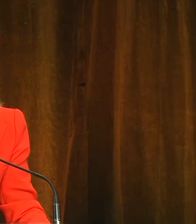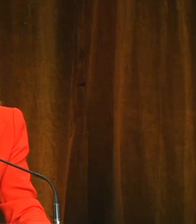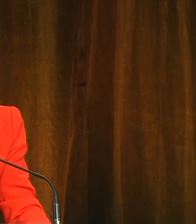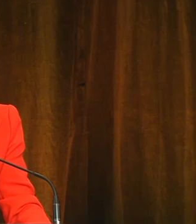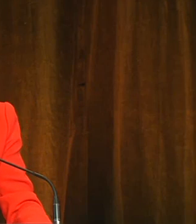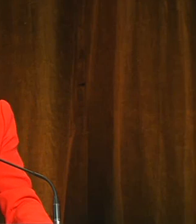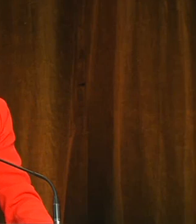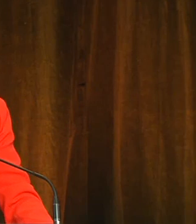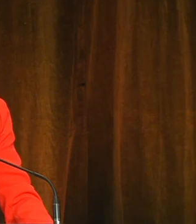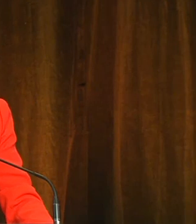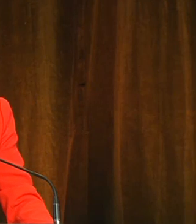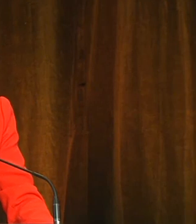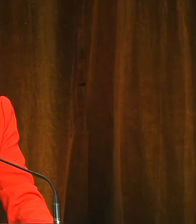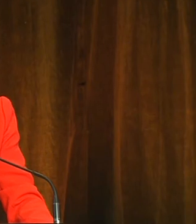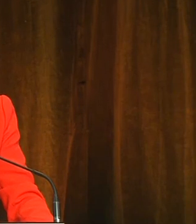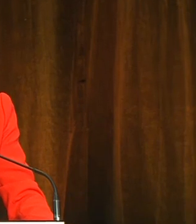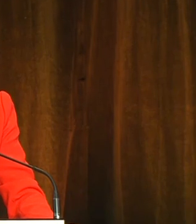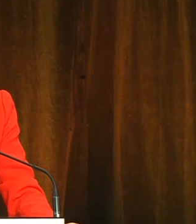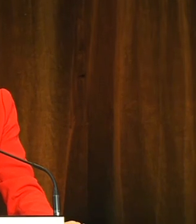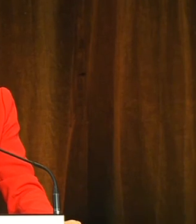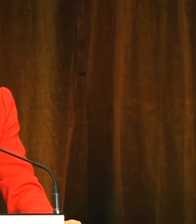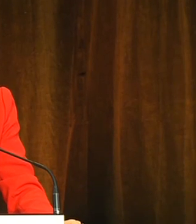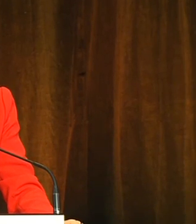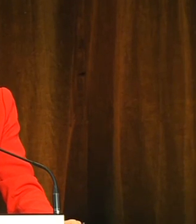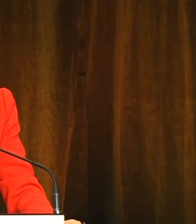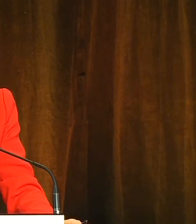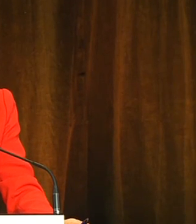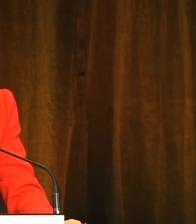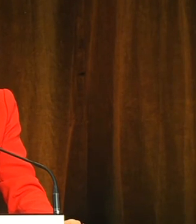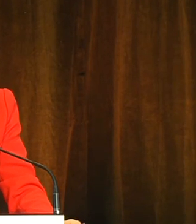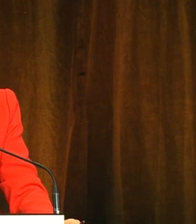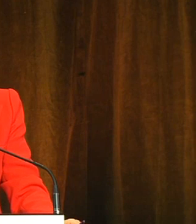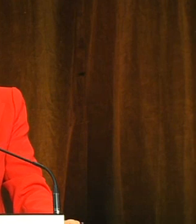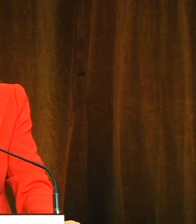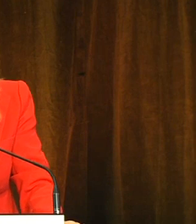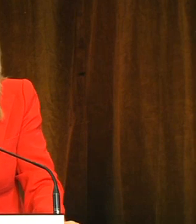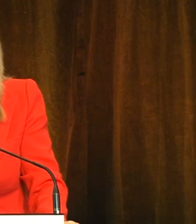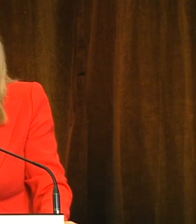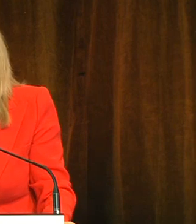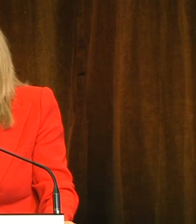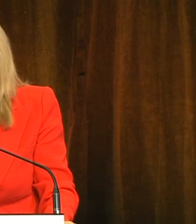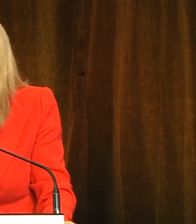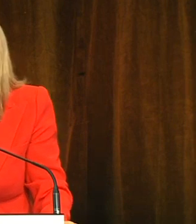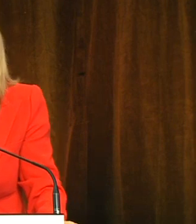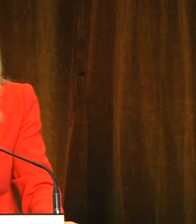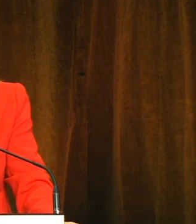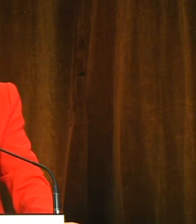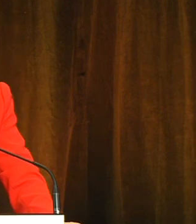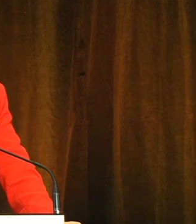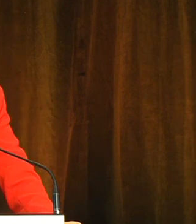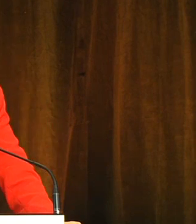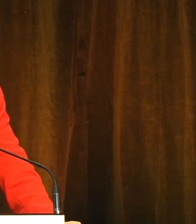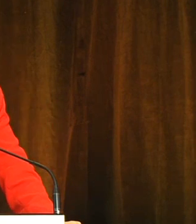by the end of these next two days the session equal opportunities and pay for women will be next on the agenda